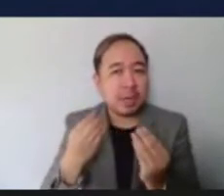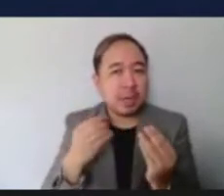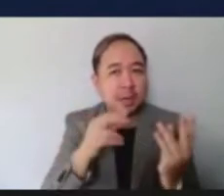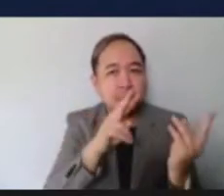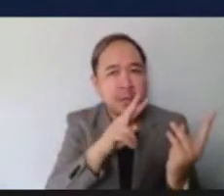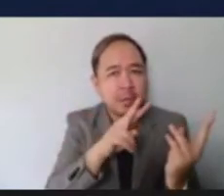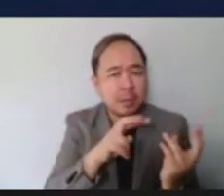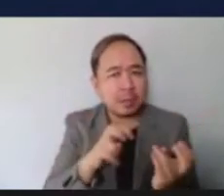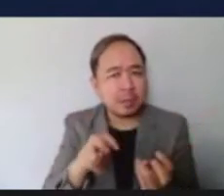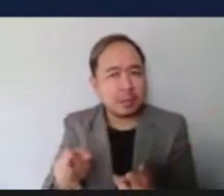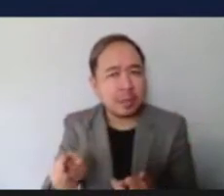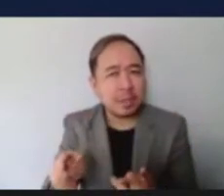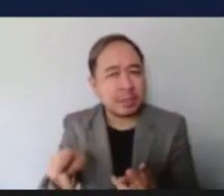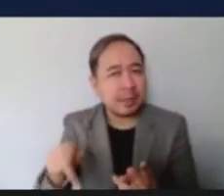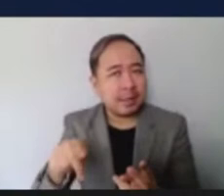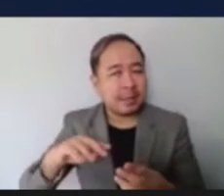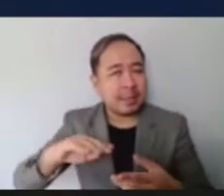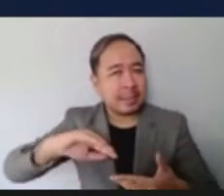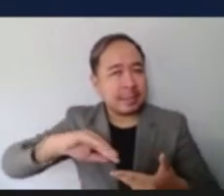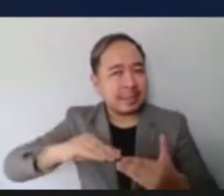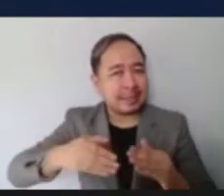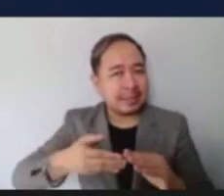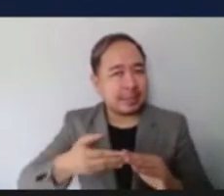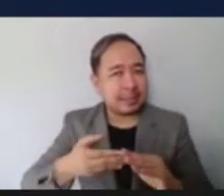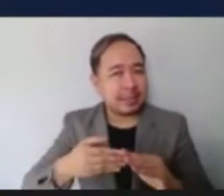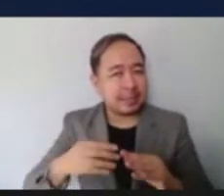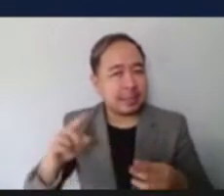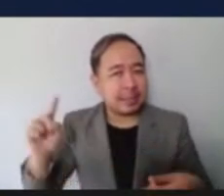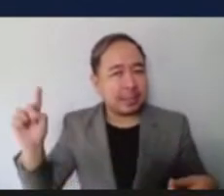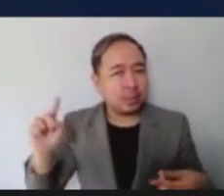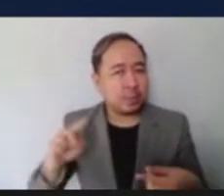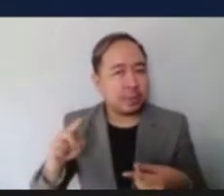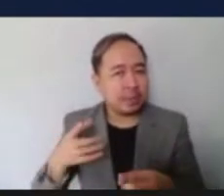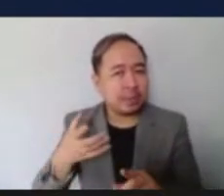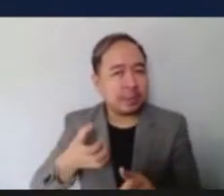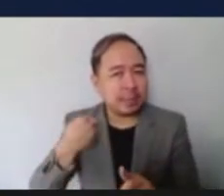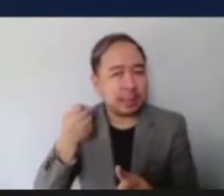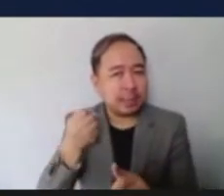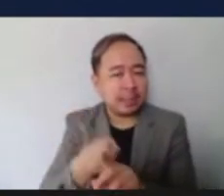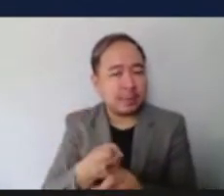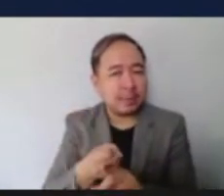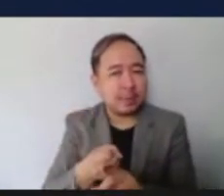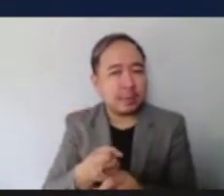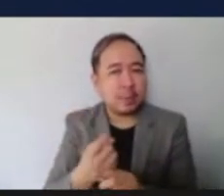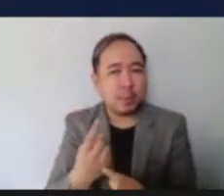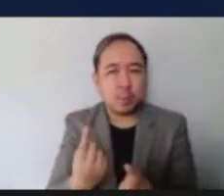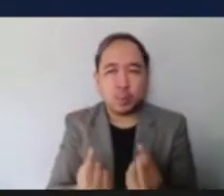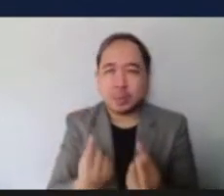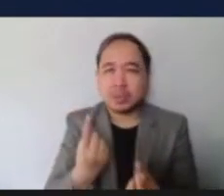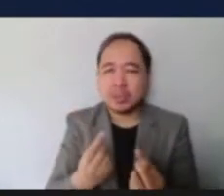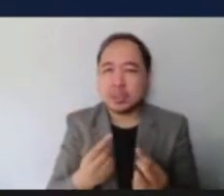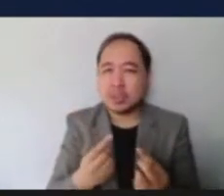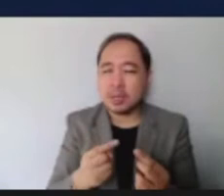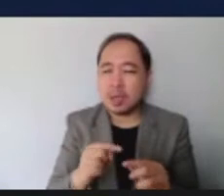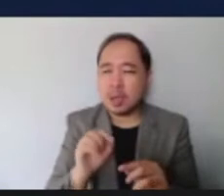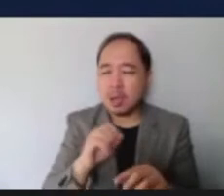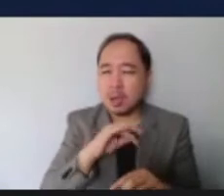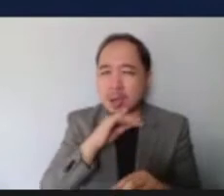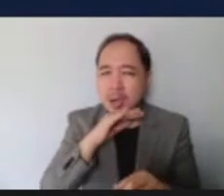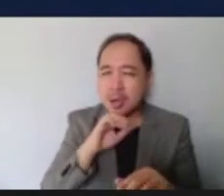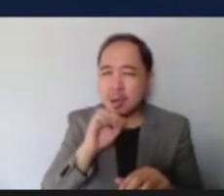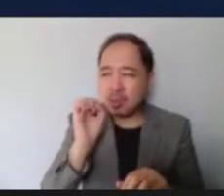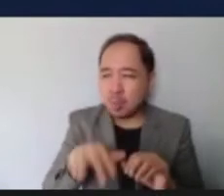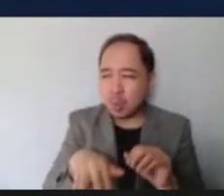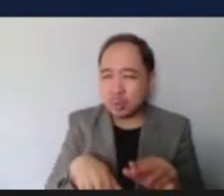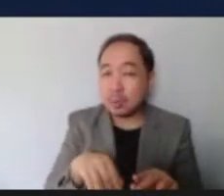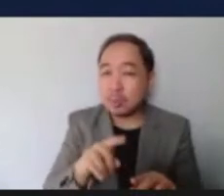Surabaya City to reduce its environmental impact by addressing risk pollution in the marine environment by using